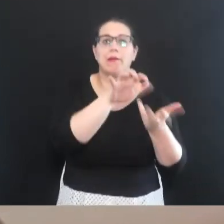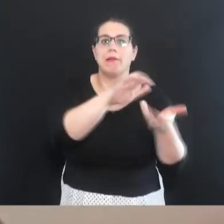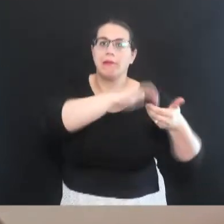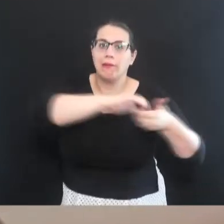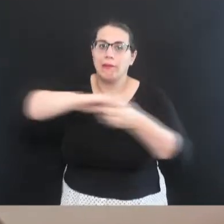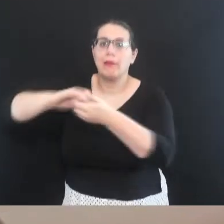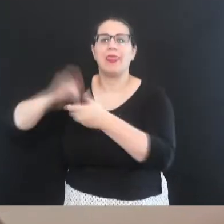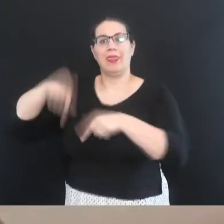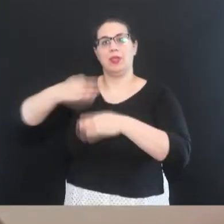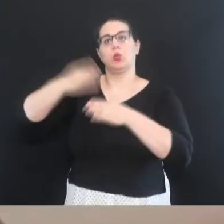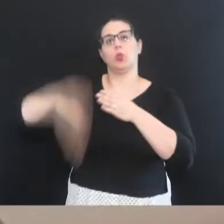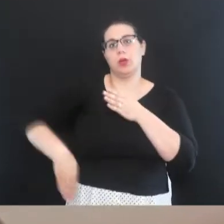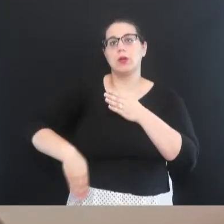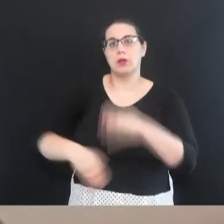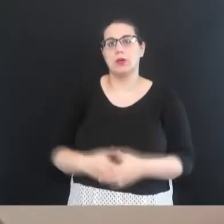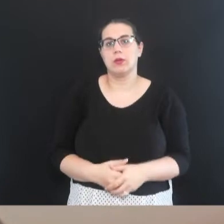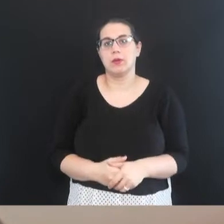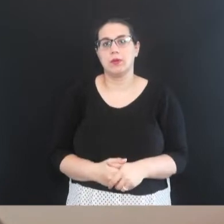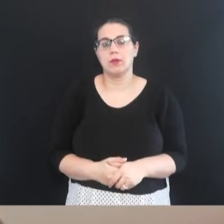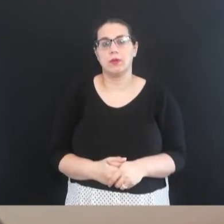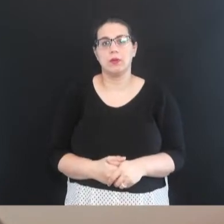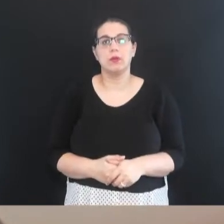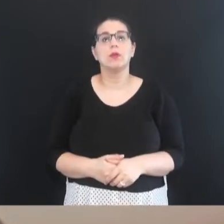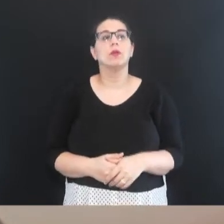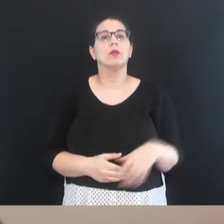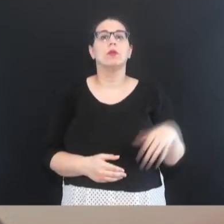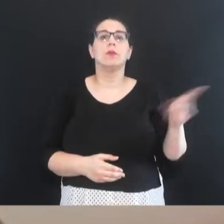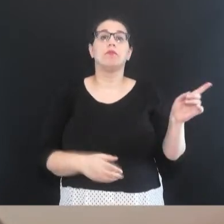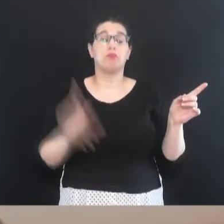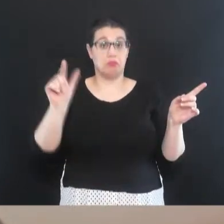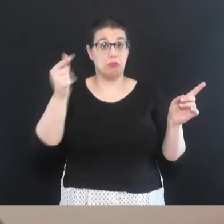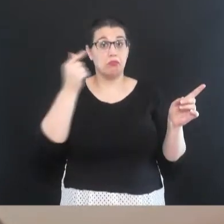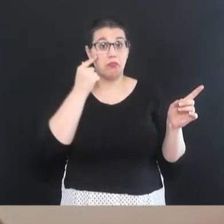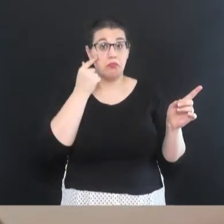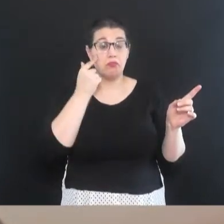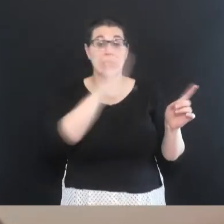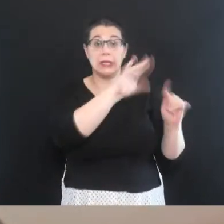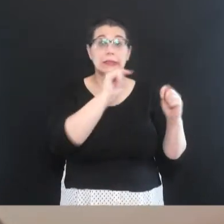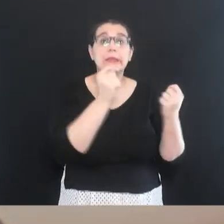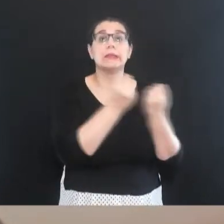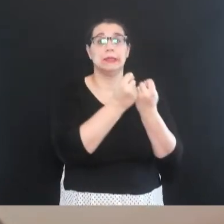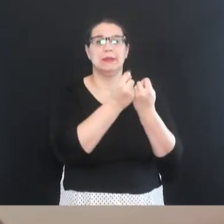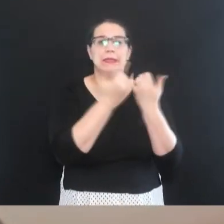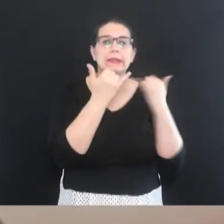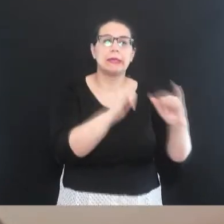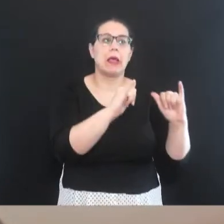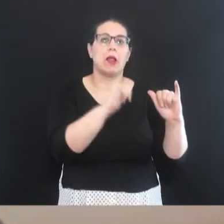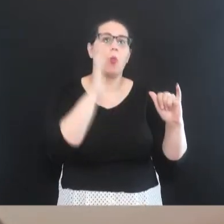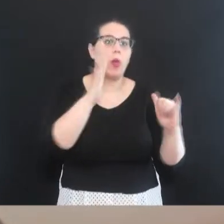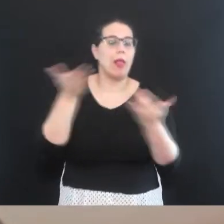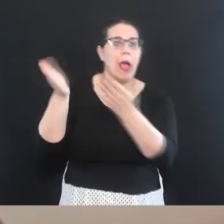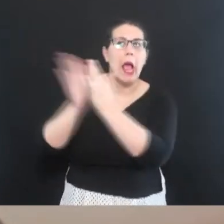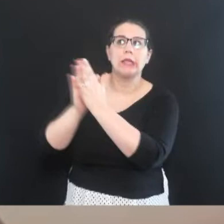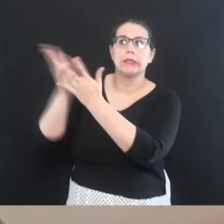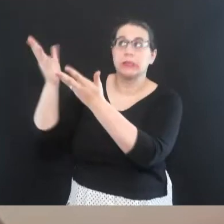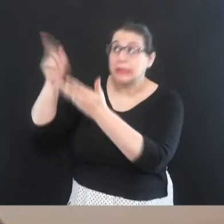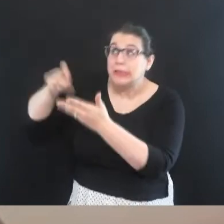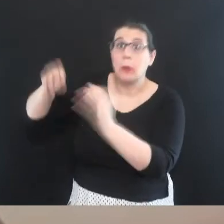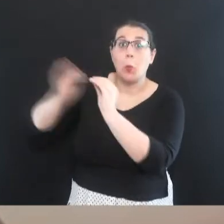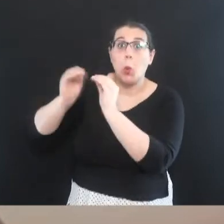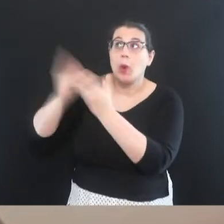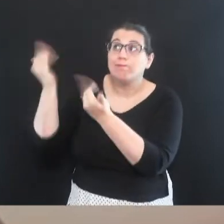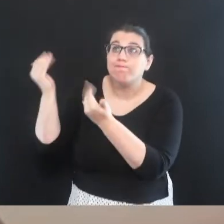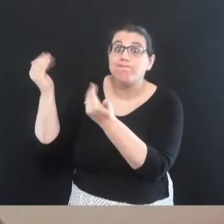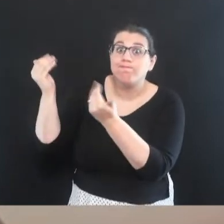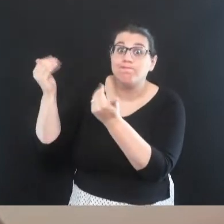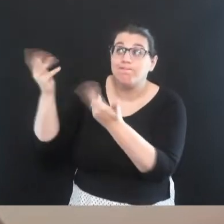the weekend, and the governor and his team will continue to press to get more antibodies in the state. But right now